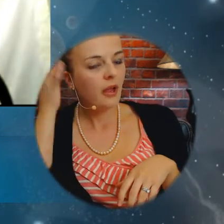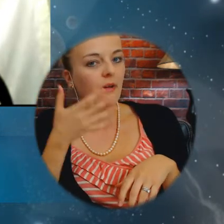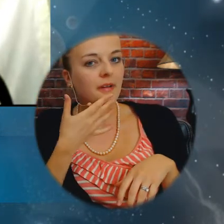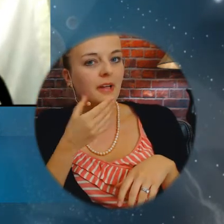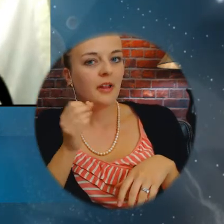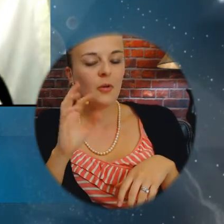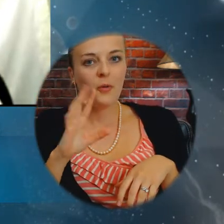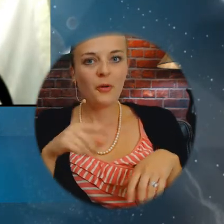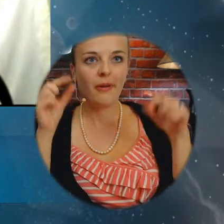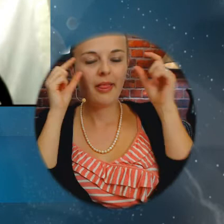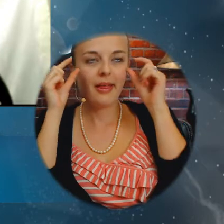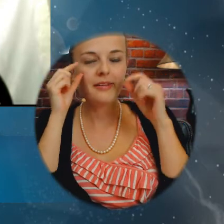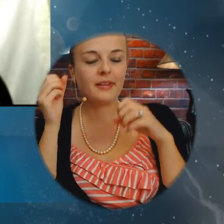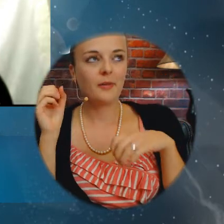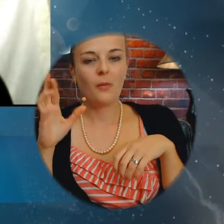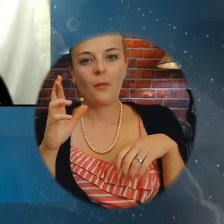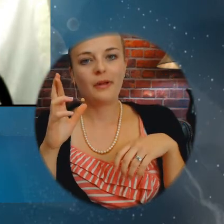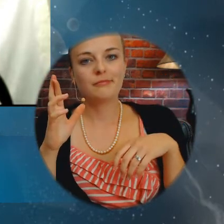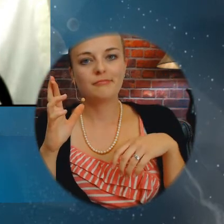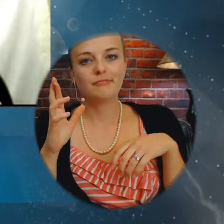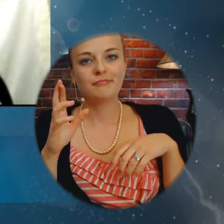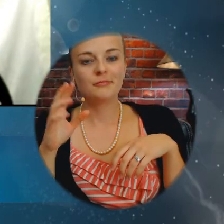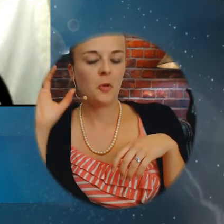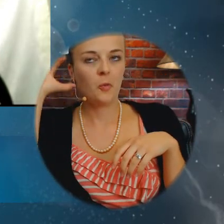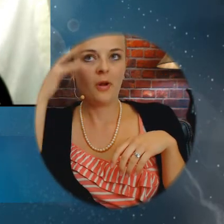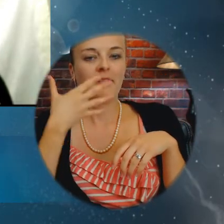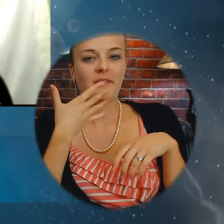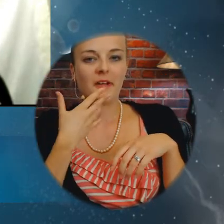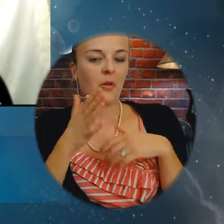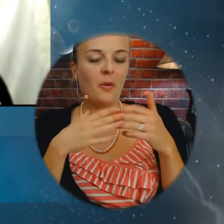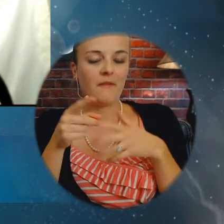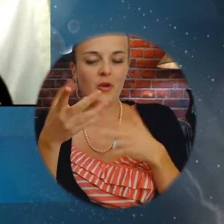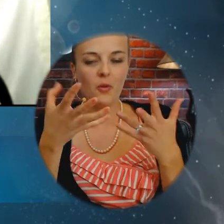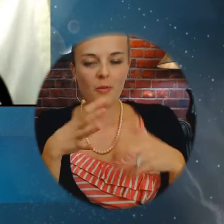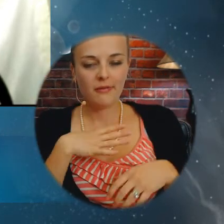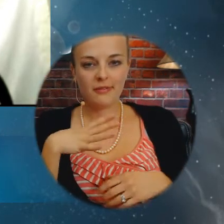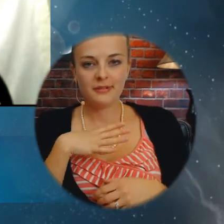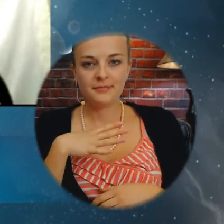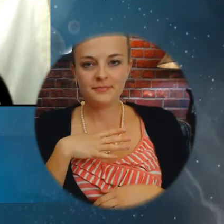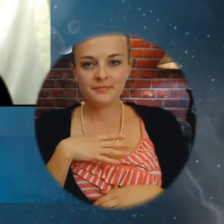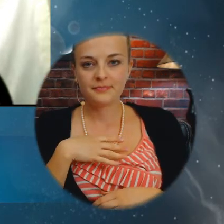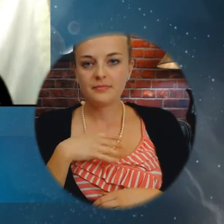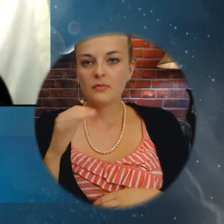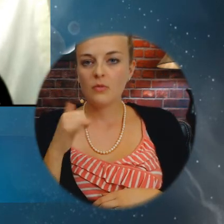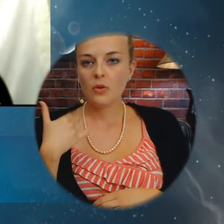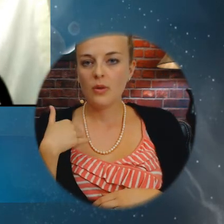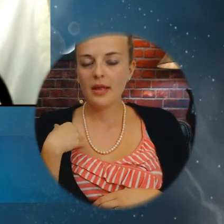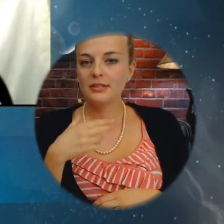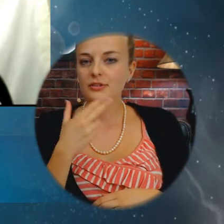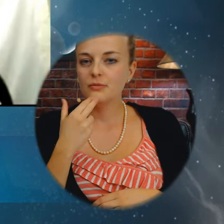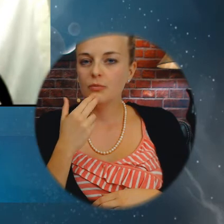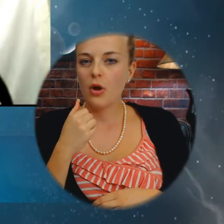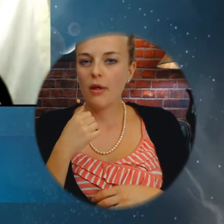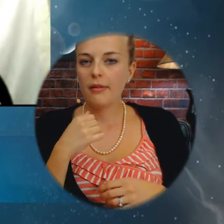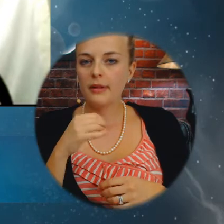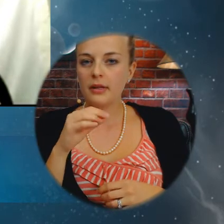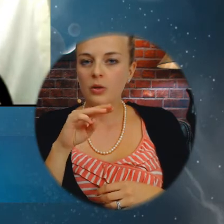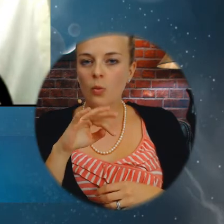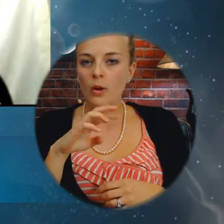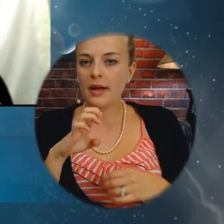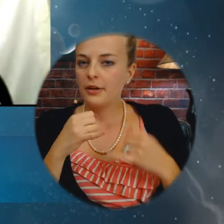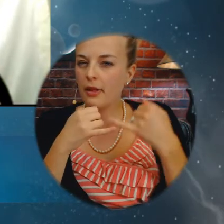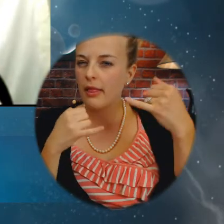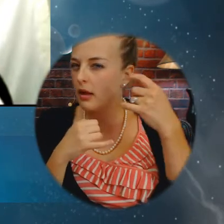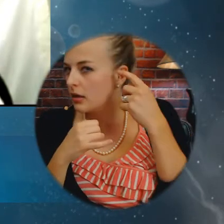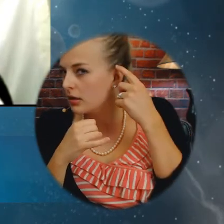color of your glasses, for instance, so that they're even more discreet, and that little small wire that goes down, I mean, that piece actually in